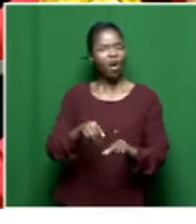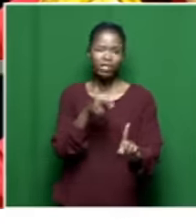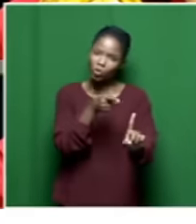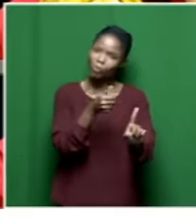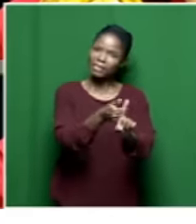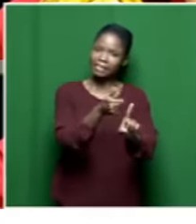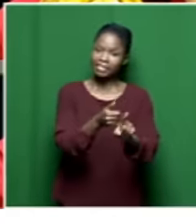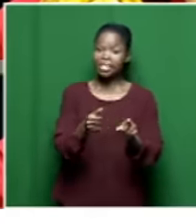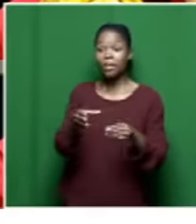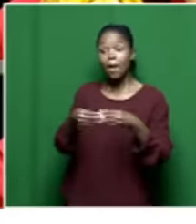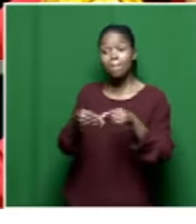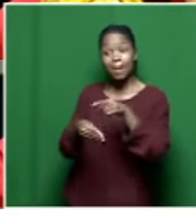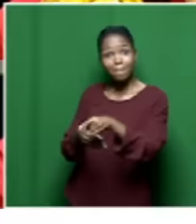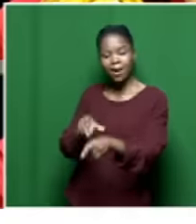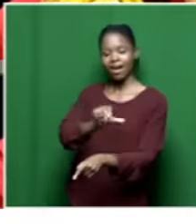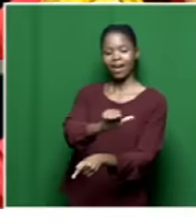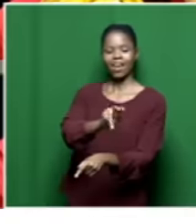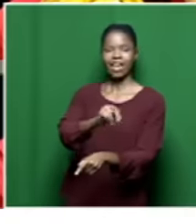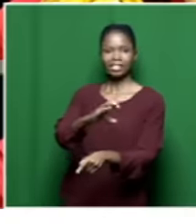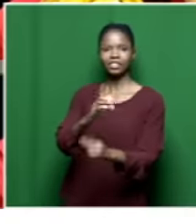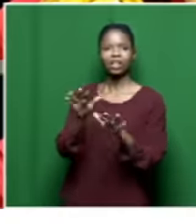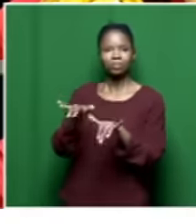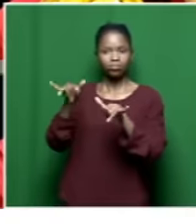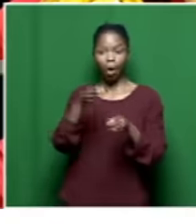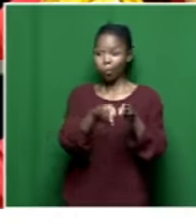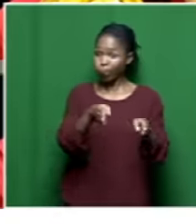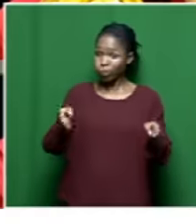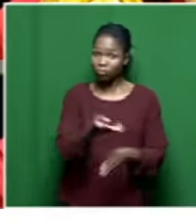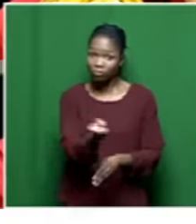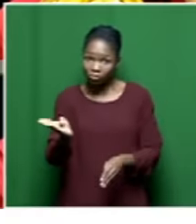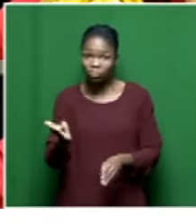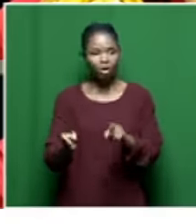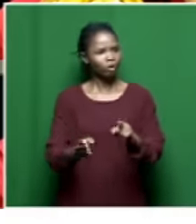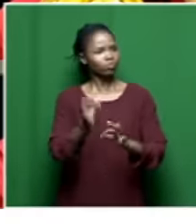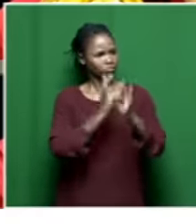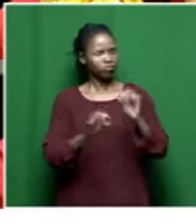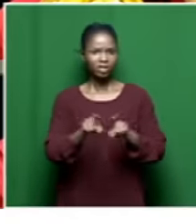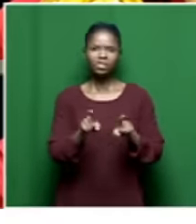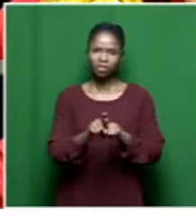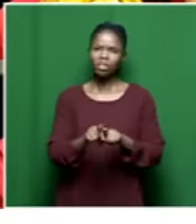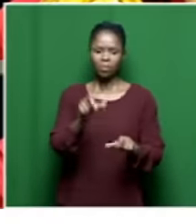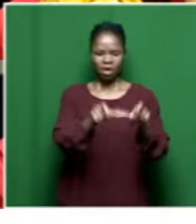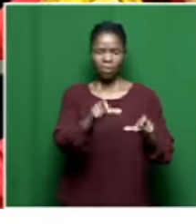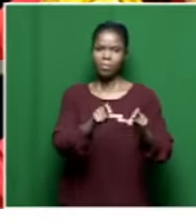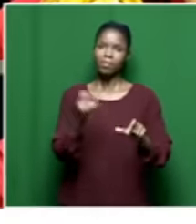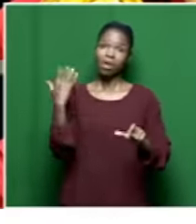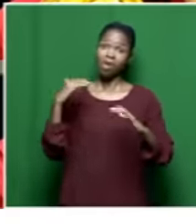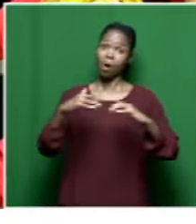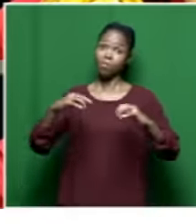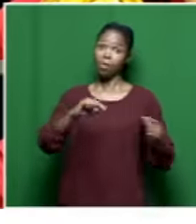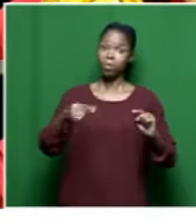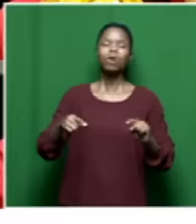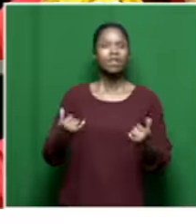You ANC members sitting here, you taught us, you said we must reconcile with these people because